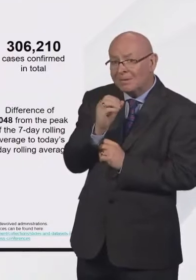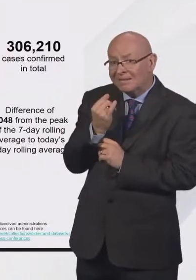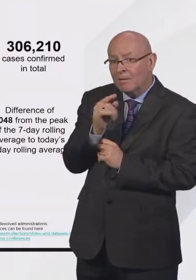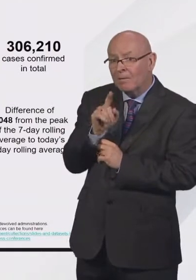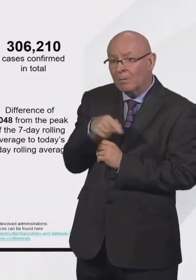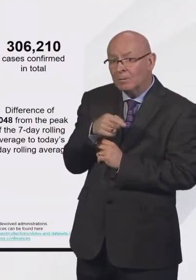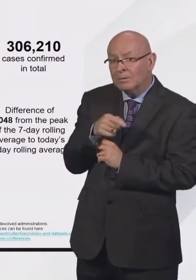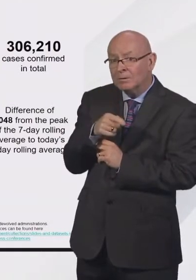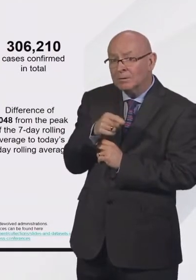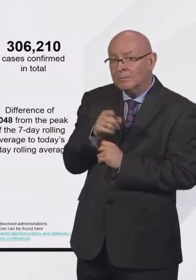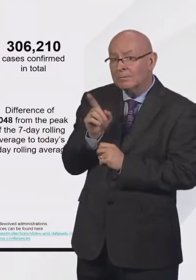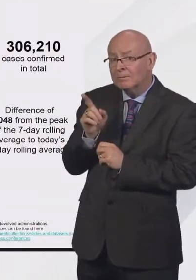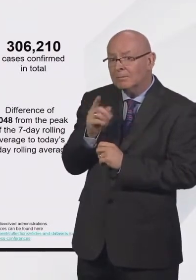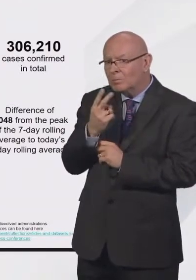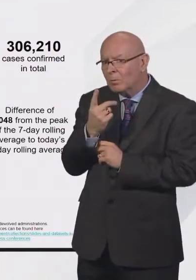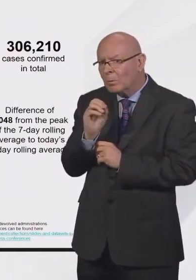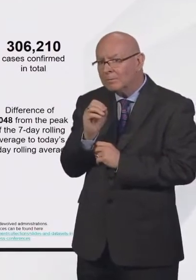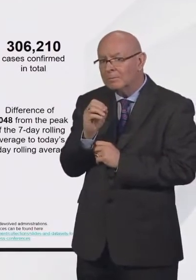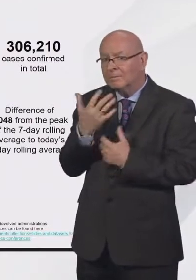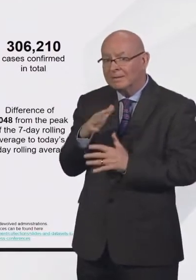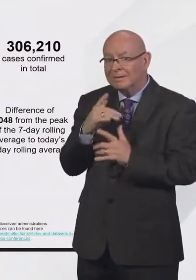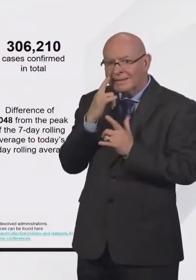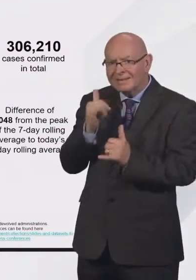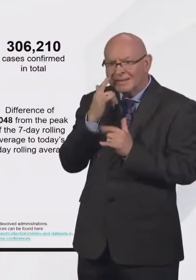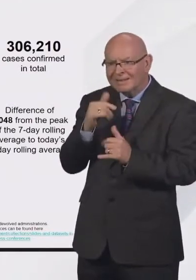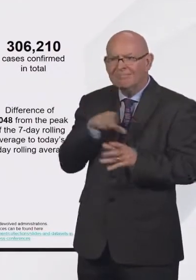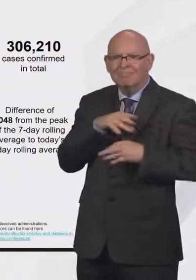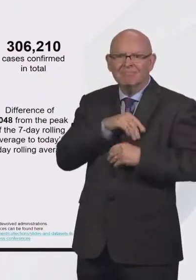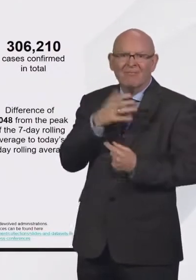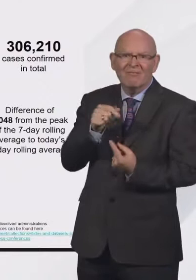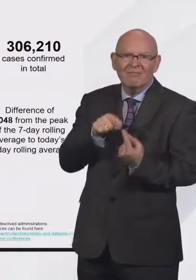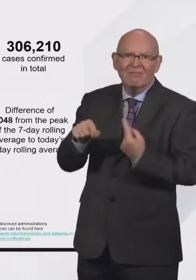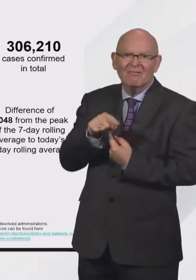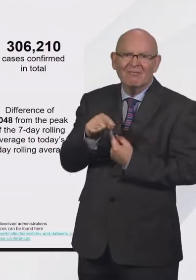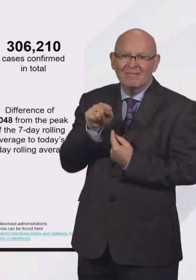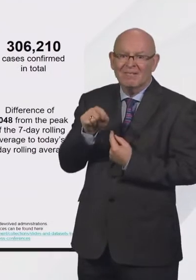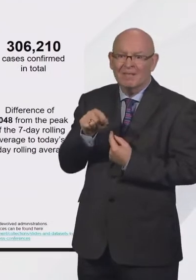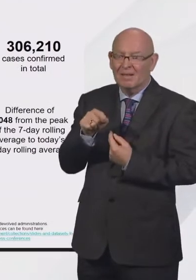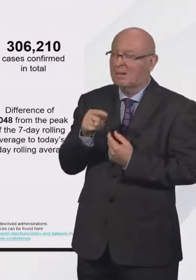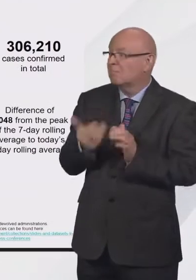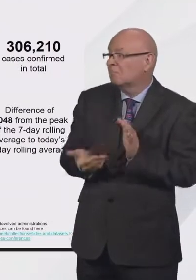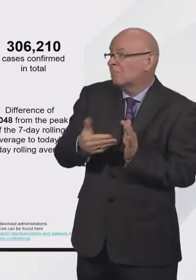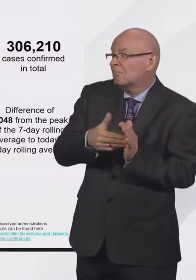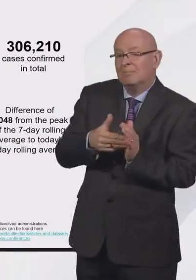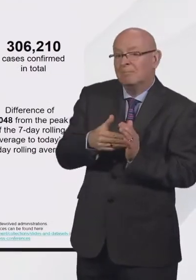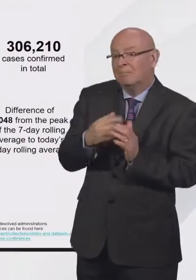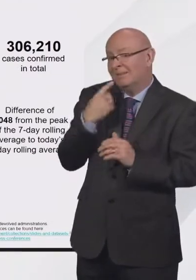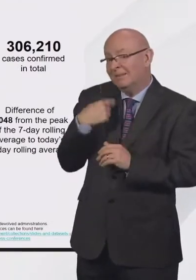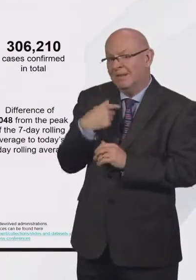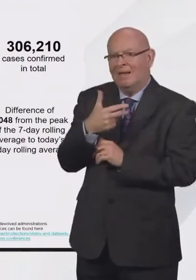cases since yesterday. The 7-day rolling average of new positive cases is now